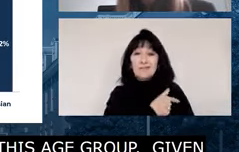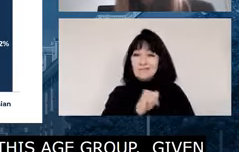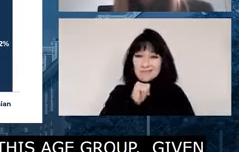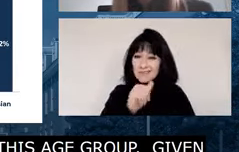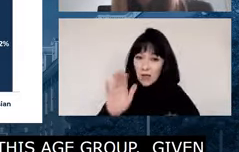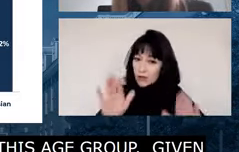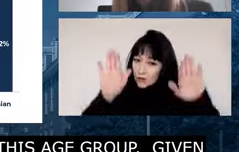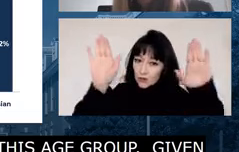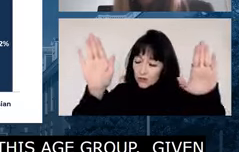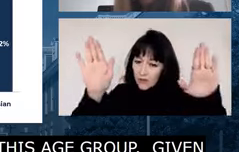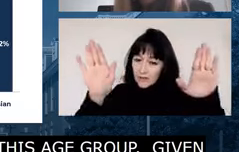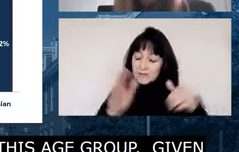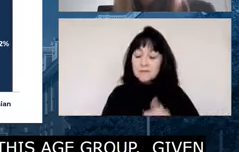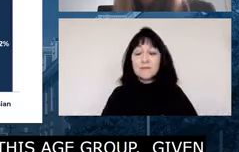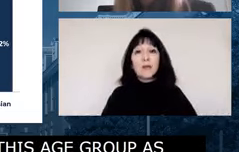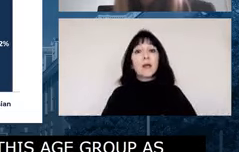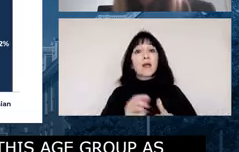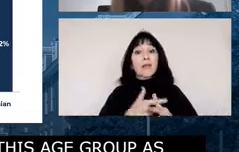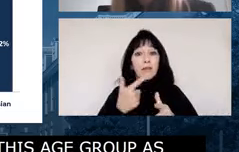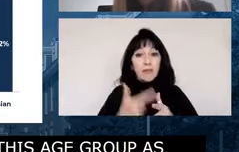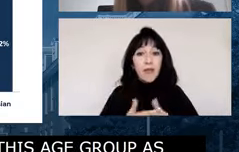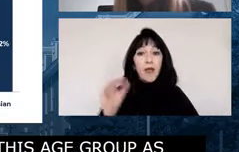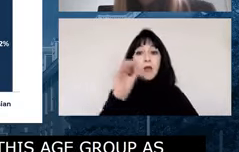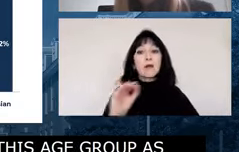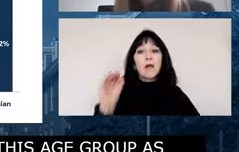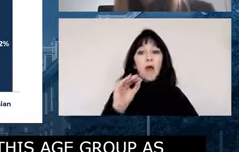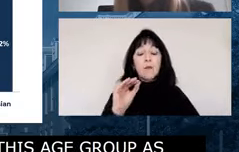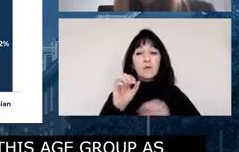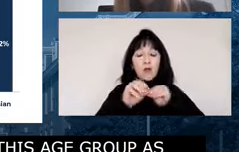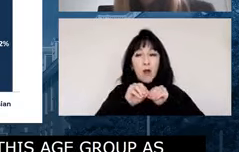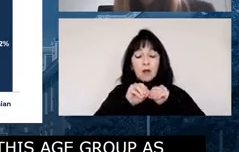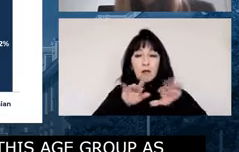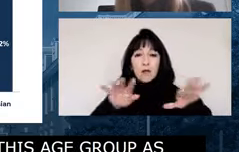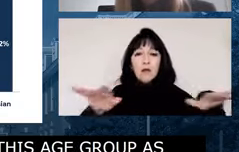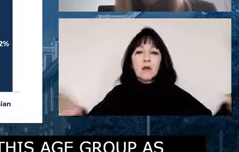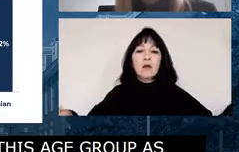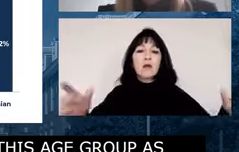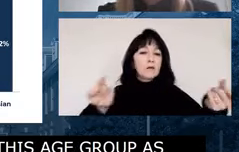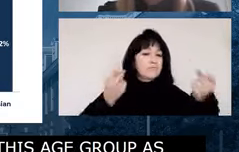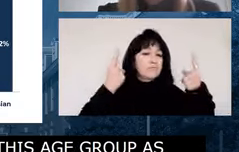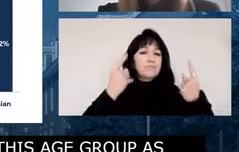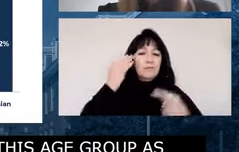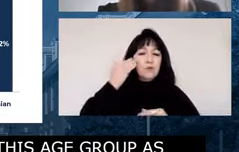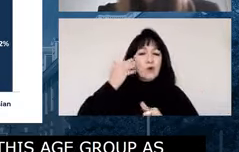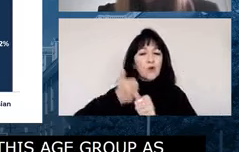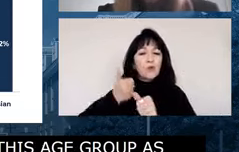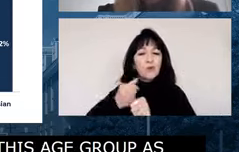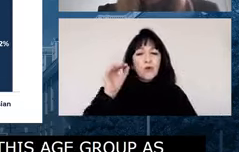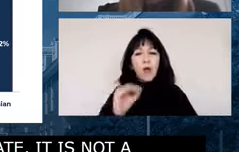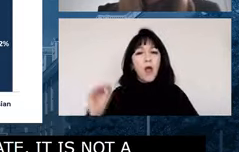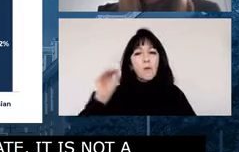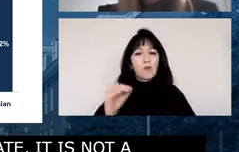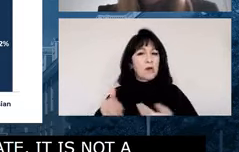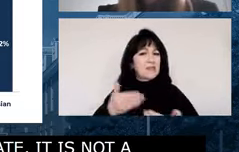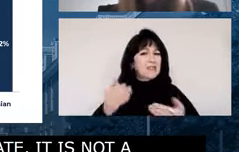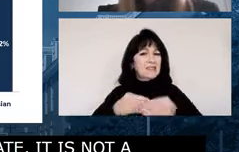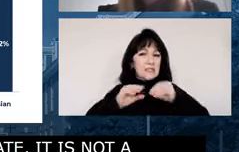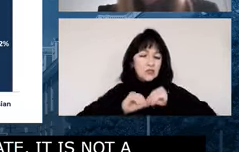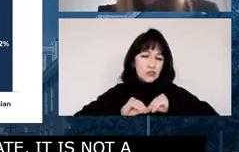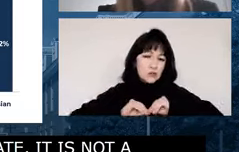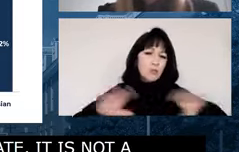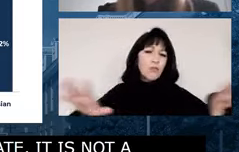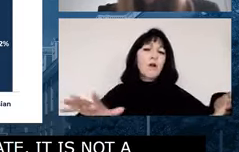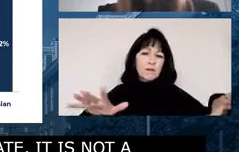not a surprise that infection wasn't easy to stop in this age group. Well, you will also see on